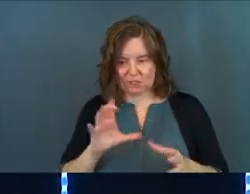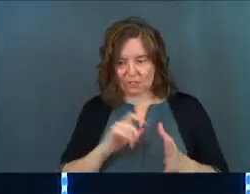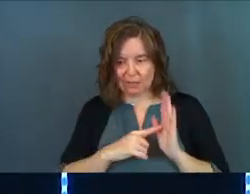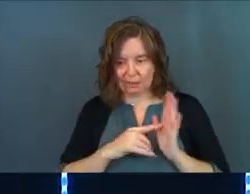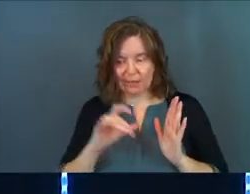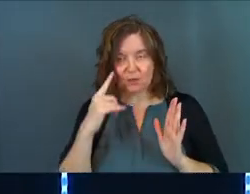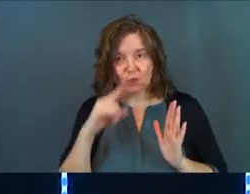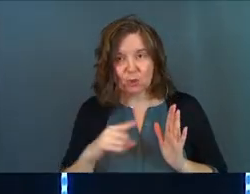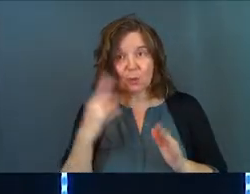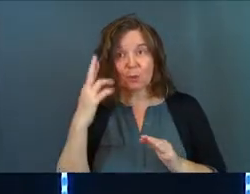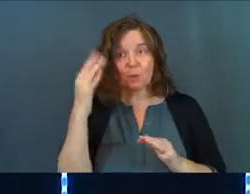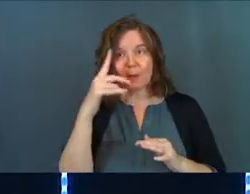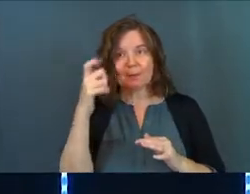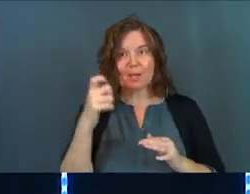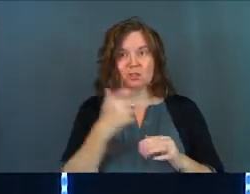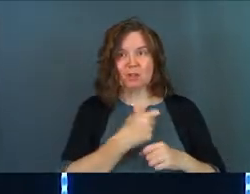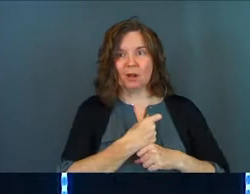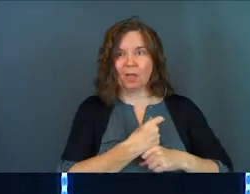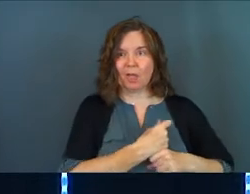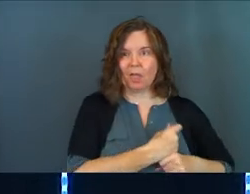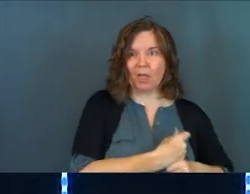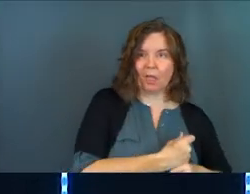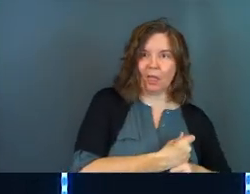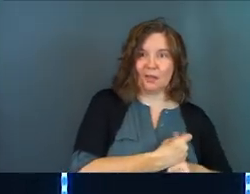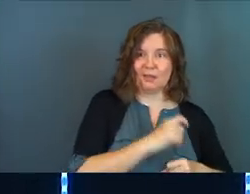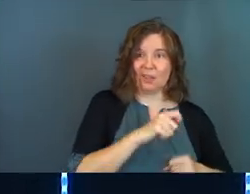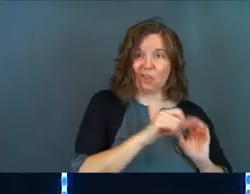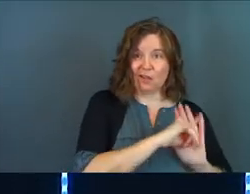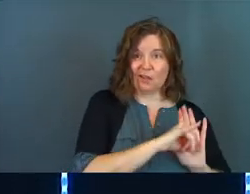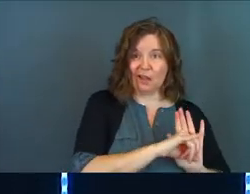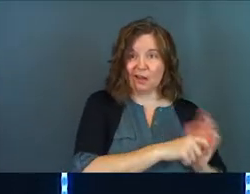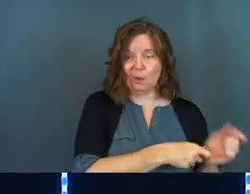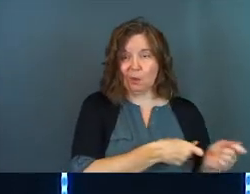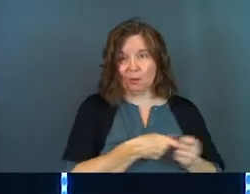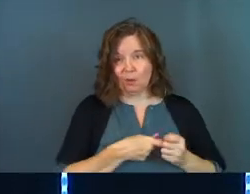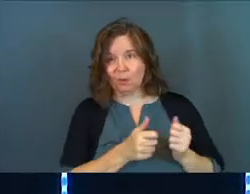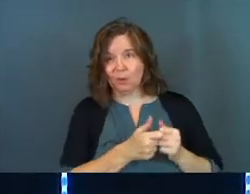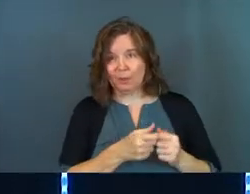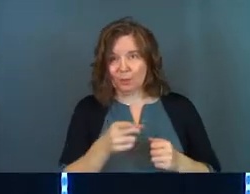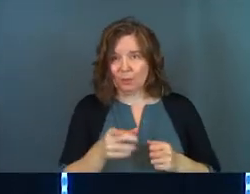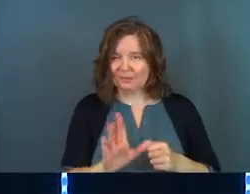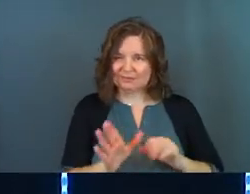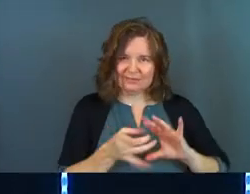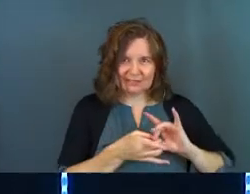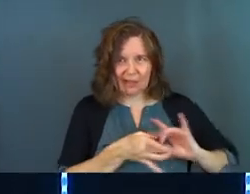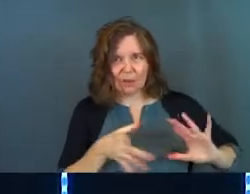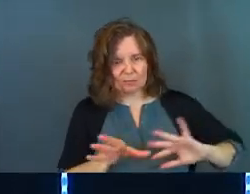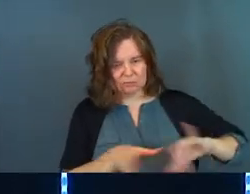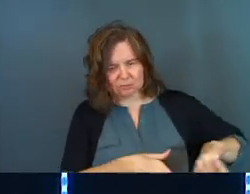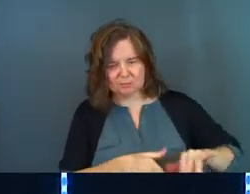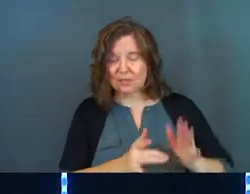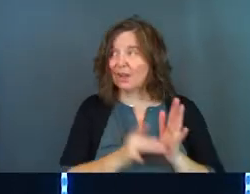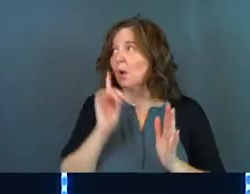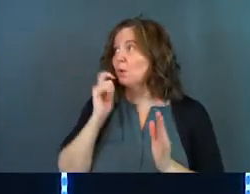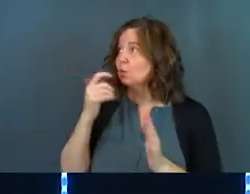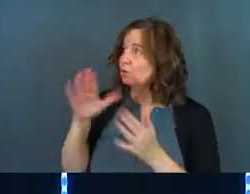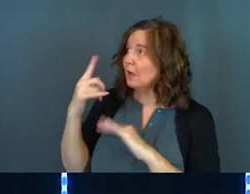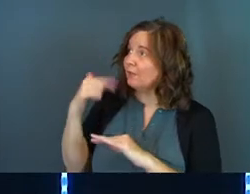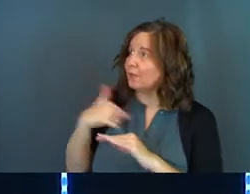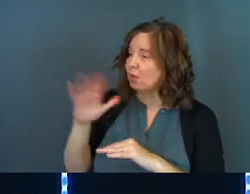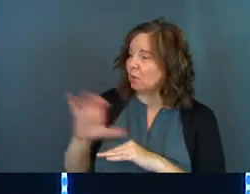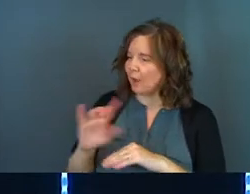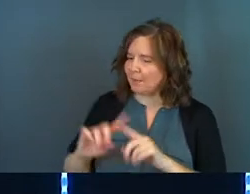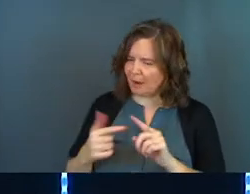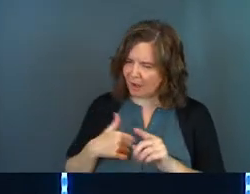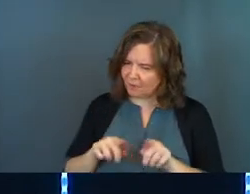does that for you. And the reason is because you're dragging those other identities along with you. And you're like, Jesus, it's cool that you died for me on the